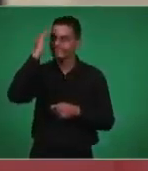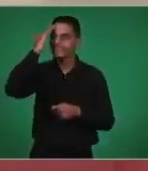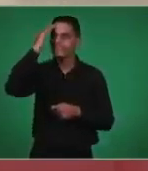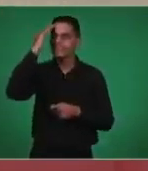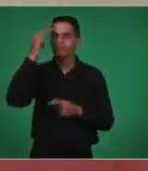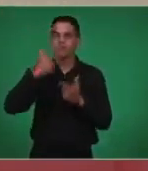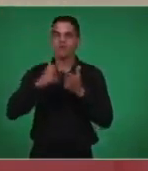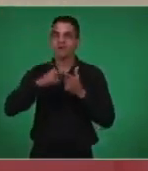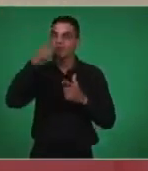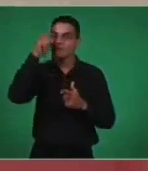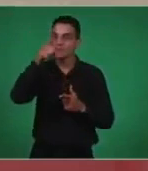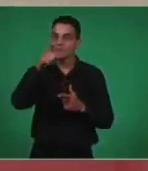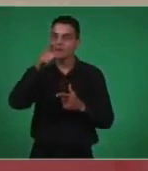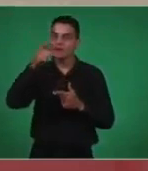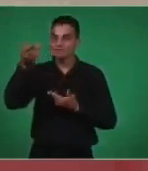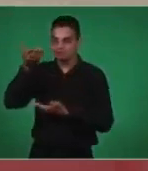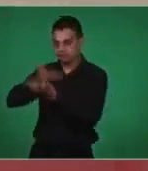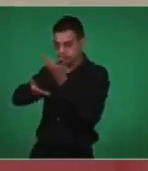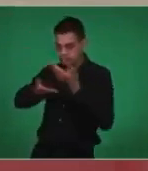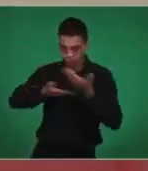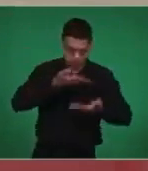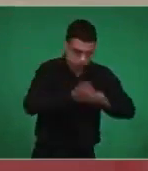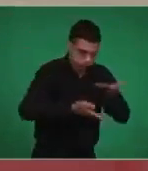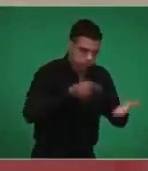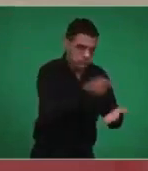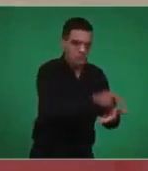because you relate to the children,